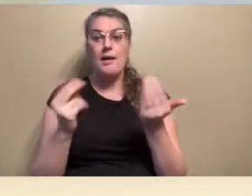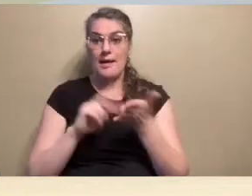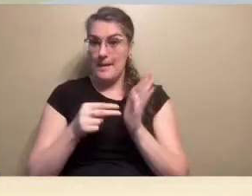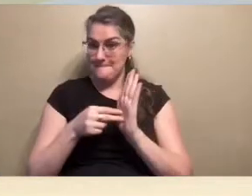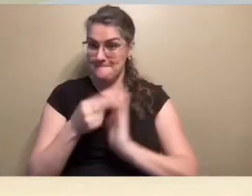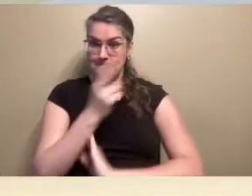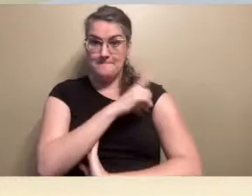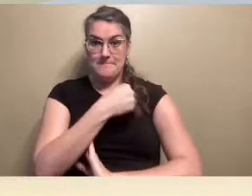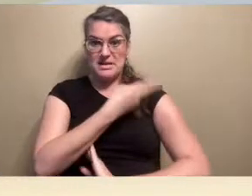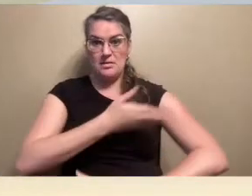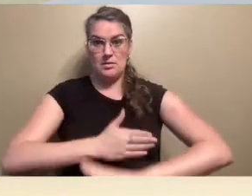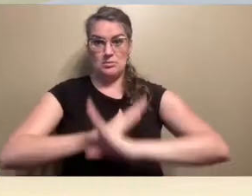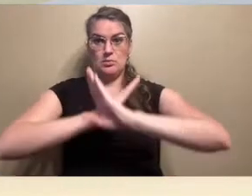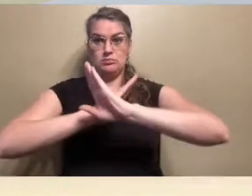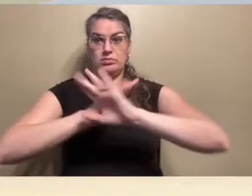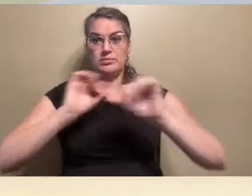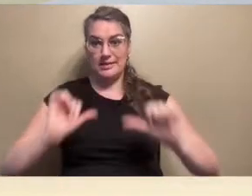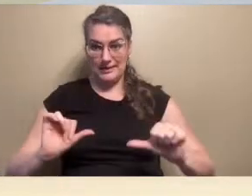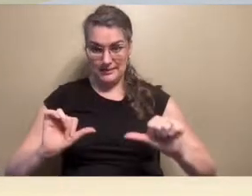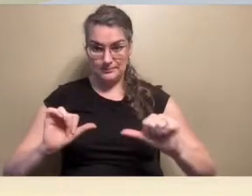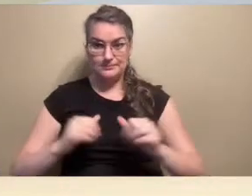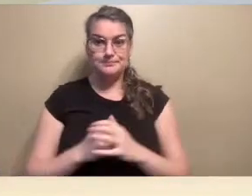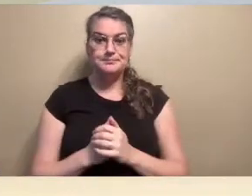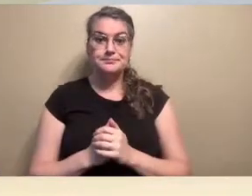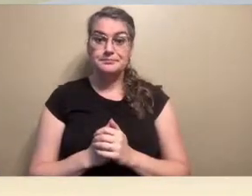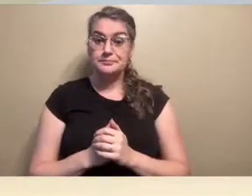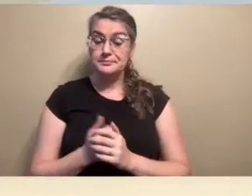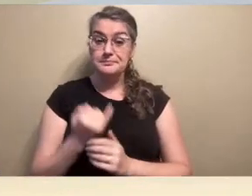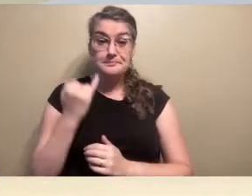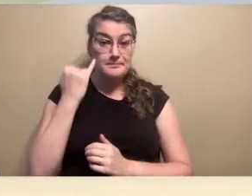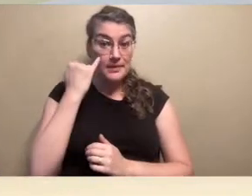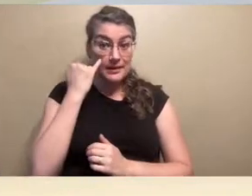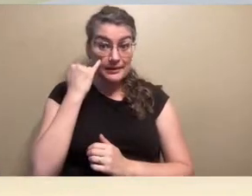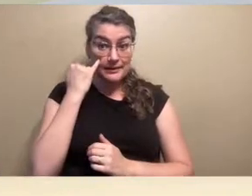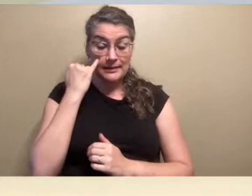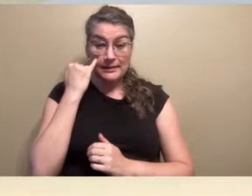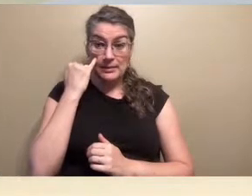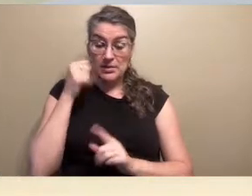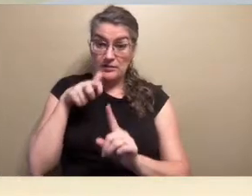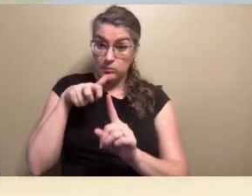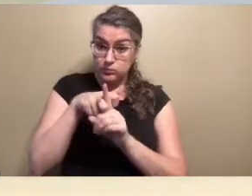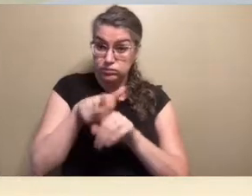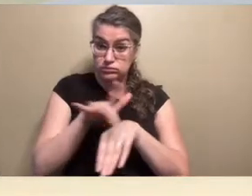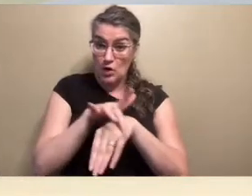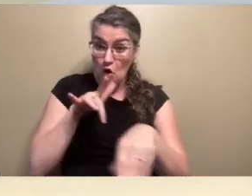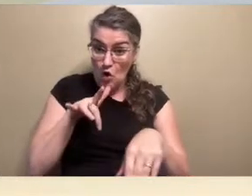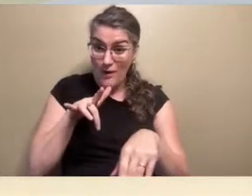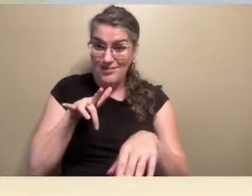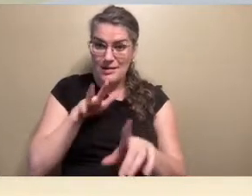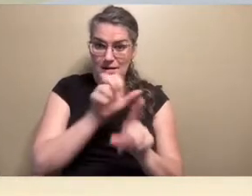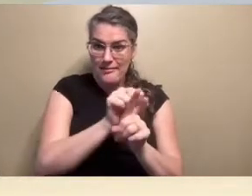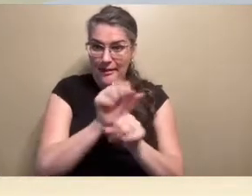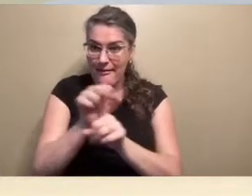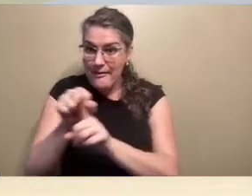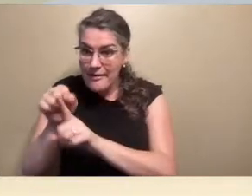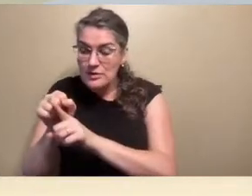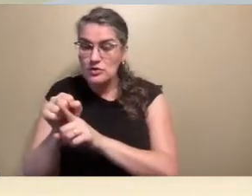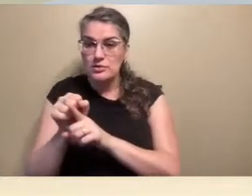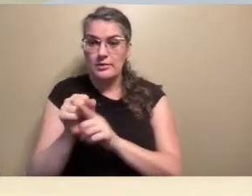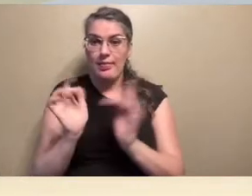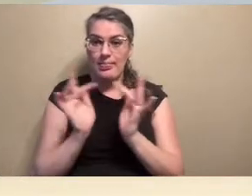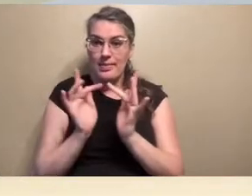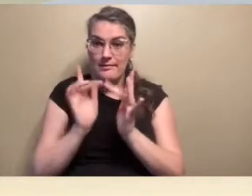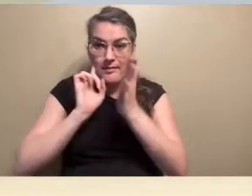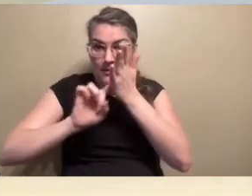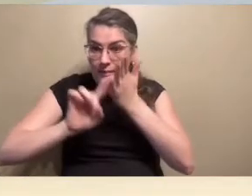fourth wave. But if we continue to detect cases early and remain vigilant in contact tracing, we can